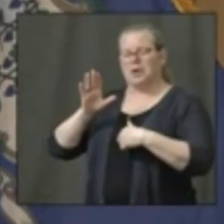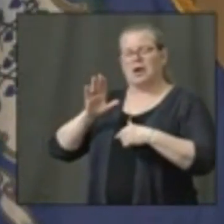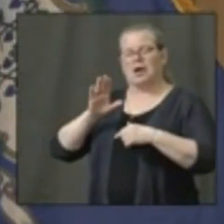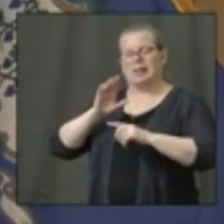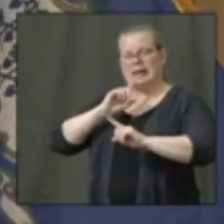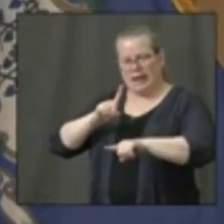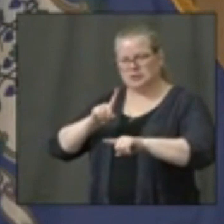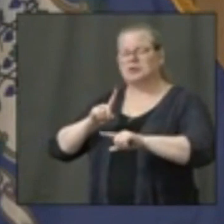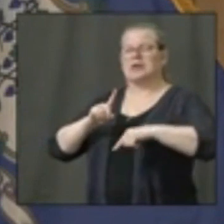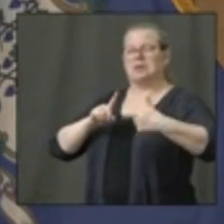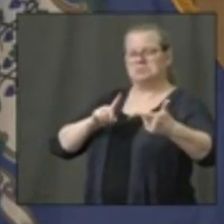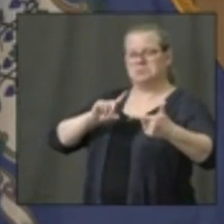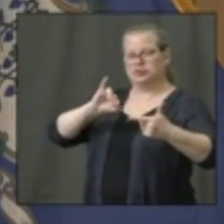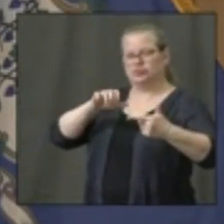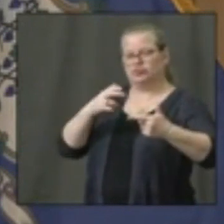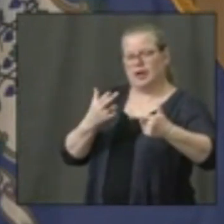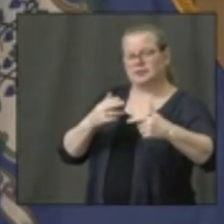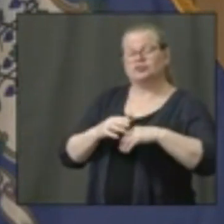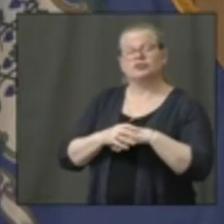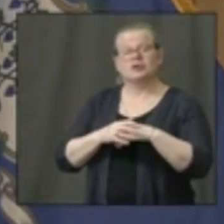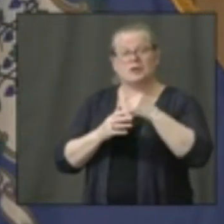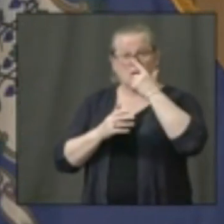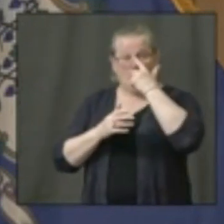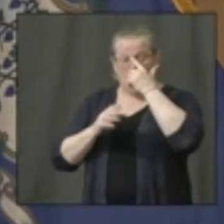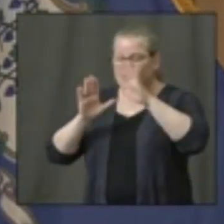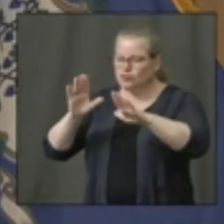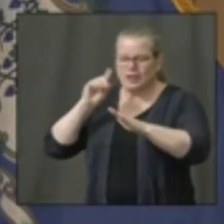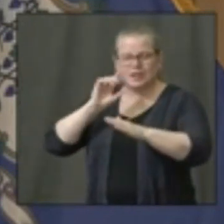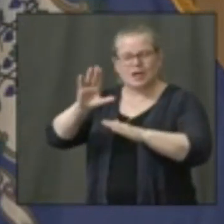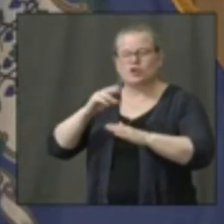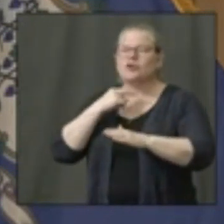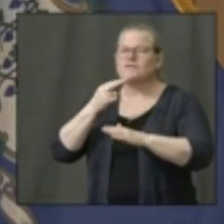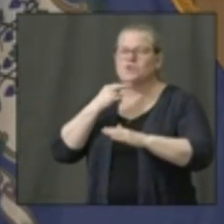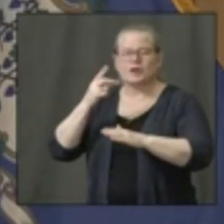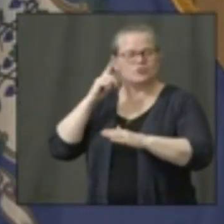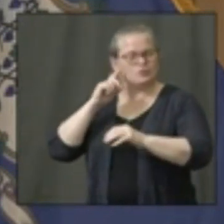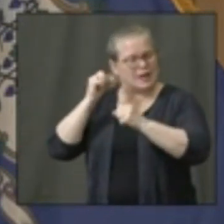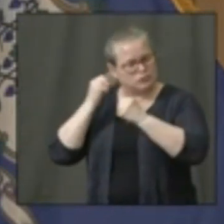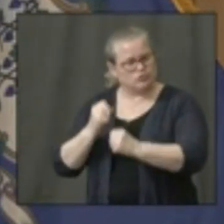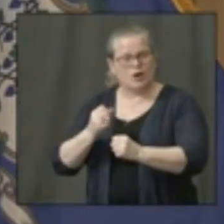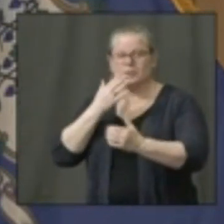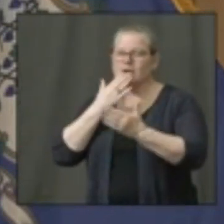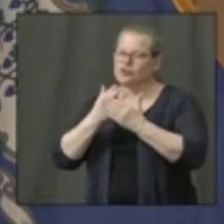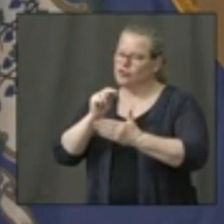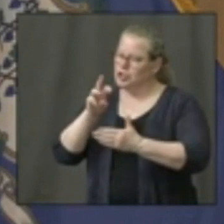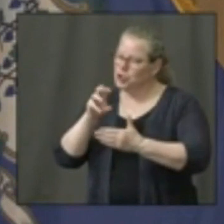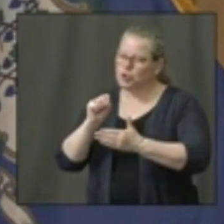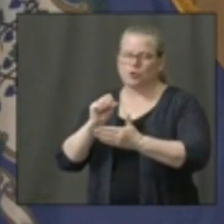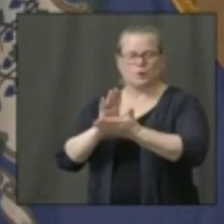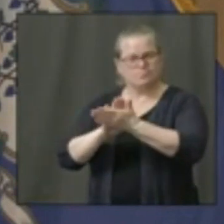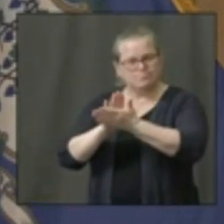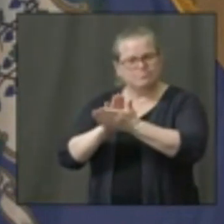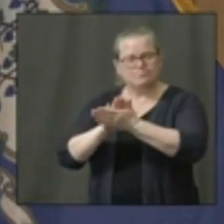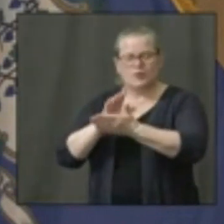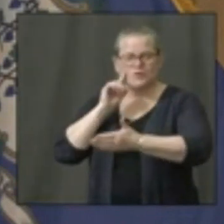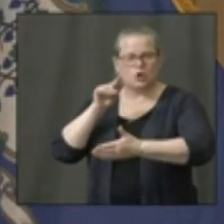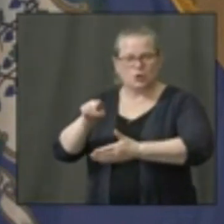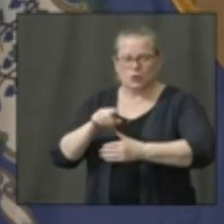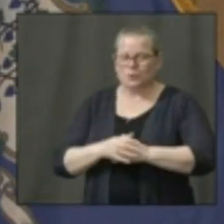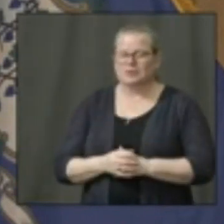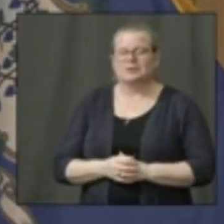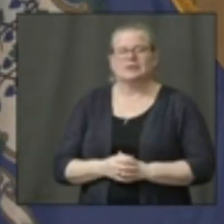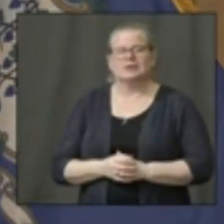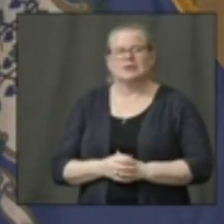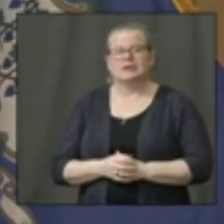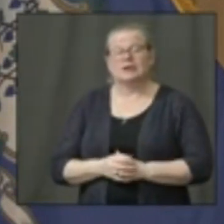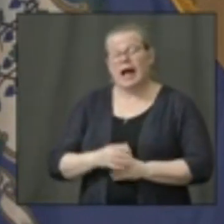of all, John, it's really great to hear your voice and you sound strong, and that's good news for everybody. We're cheering you on. I can tell you that we've